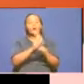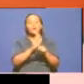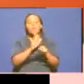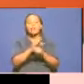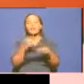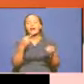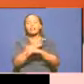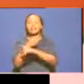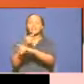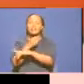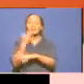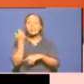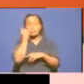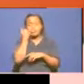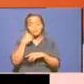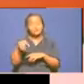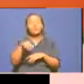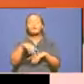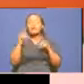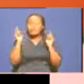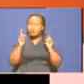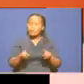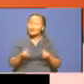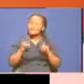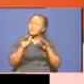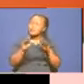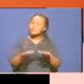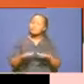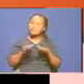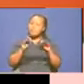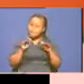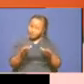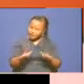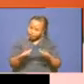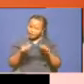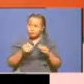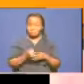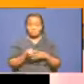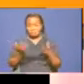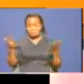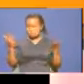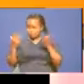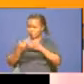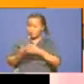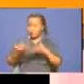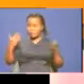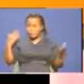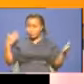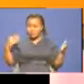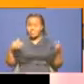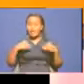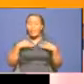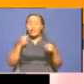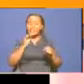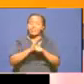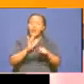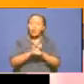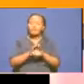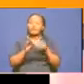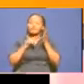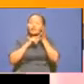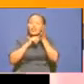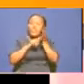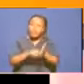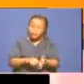we really need to be careful currently as we speak. Because I remember previously there was a lot of emphasis that was placed